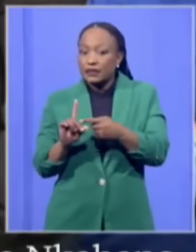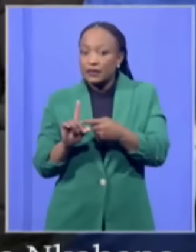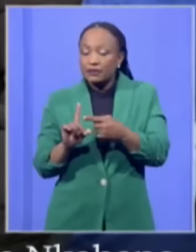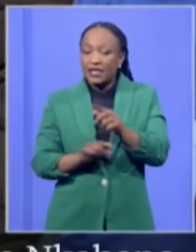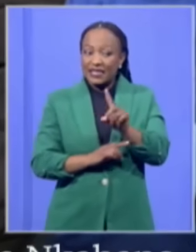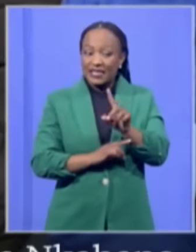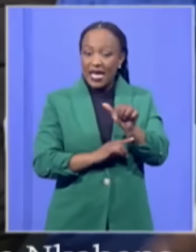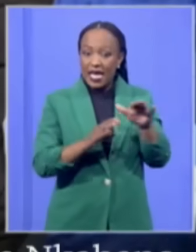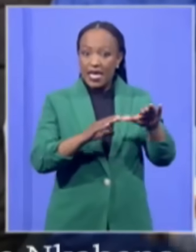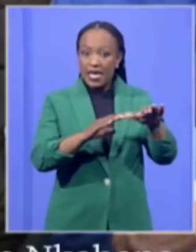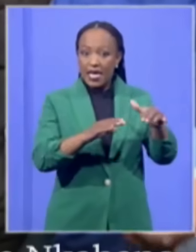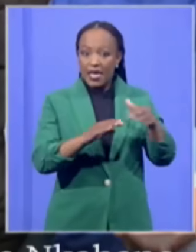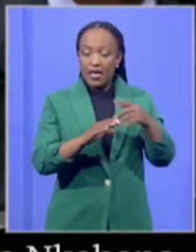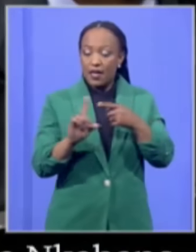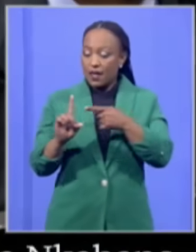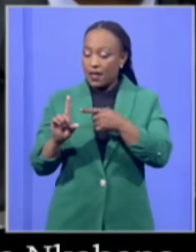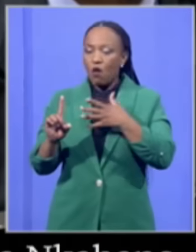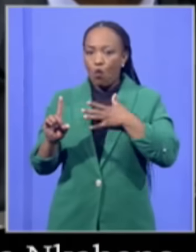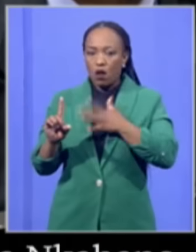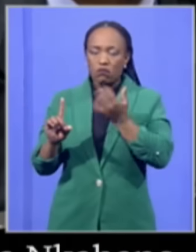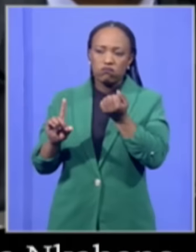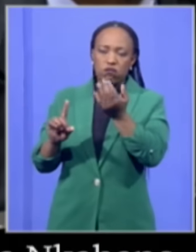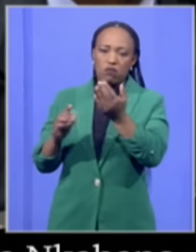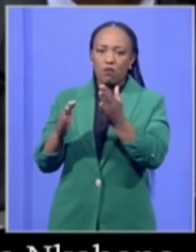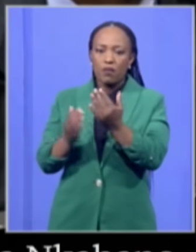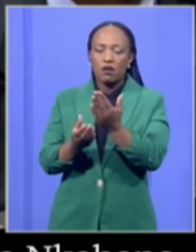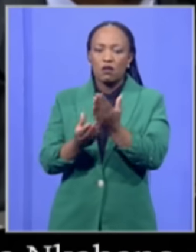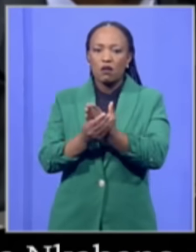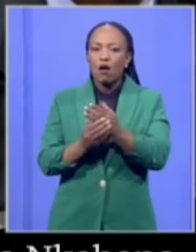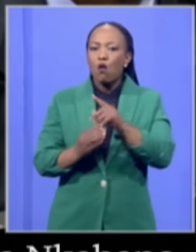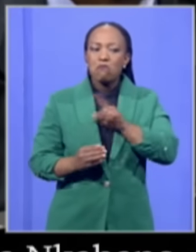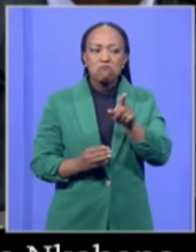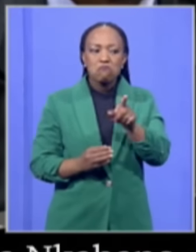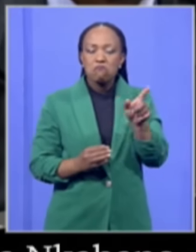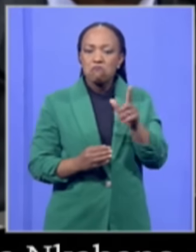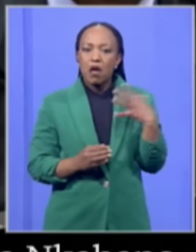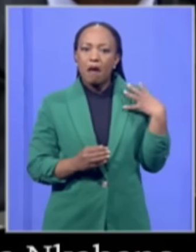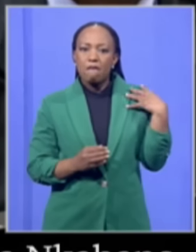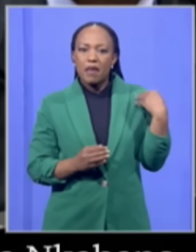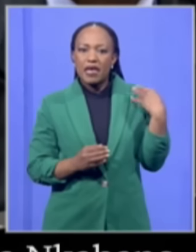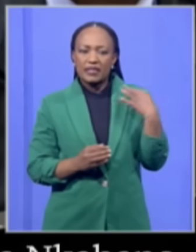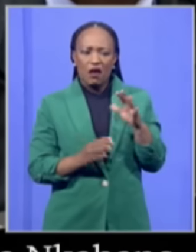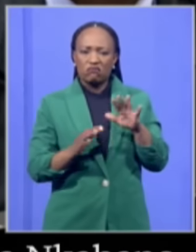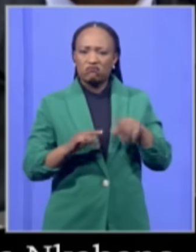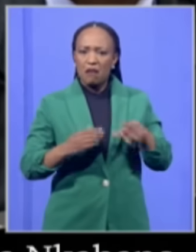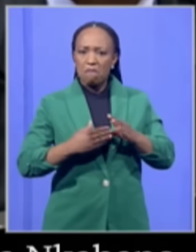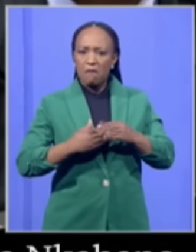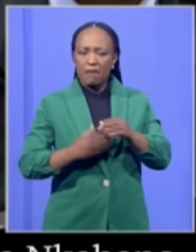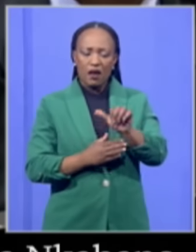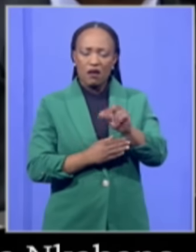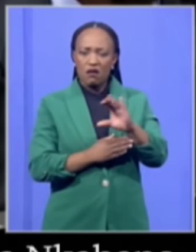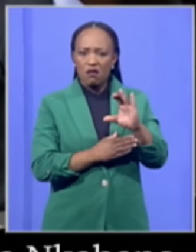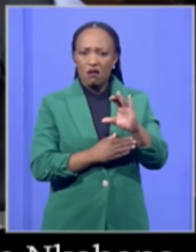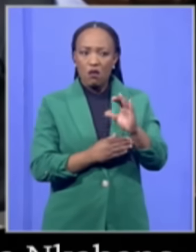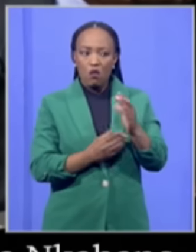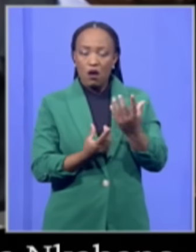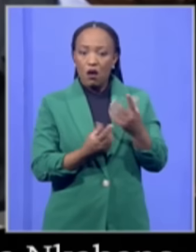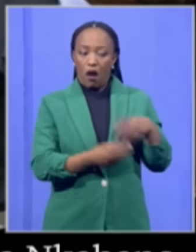ka ge mopresidente Cyril Ramaphosa a tšwela pele go se tšee magato kgatlhanong le bahlankedi-phetiši ba mokgatlo wa ANC bao ba tatetšago ka